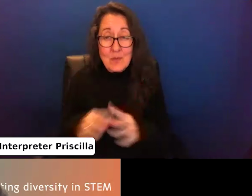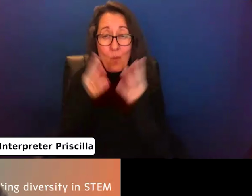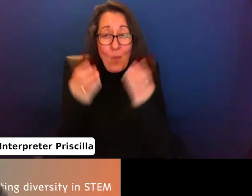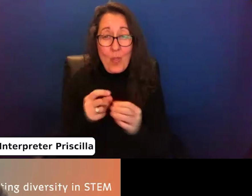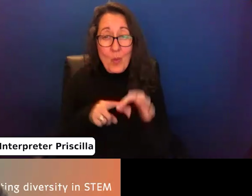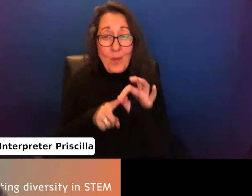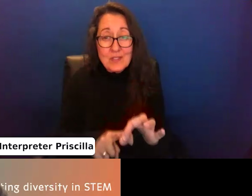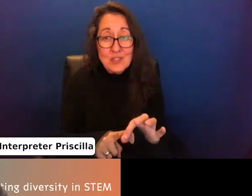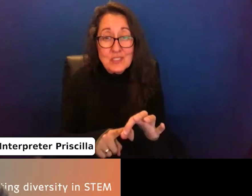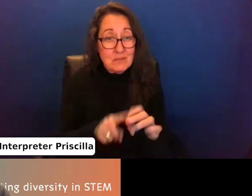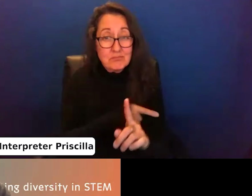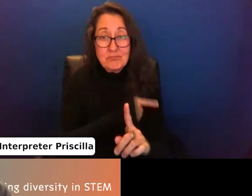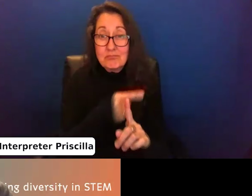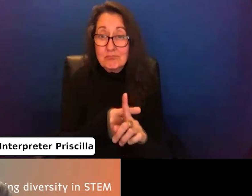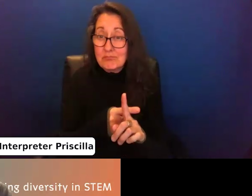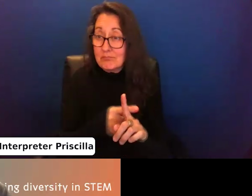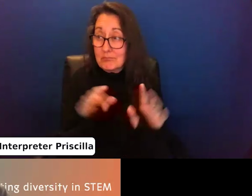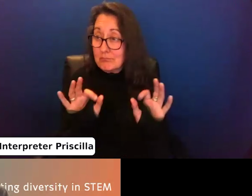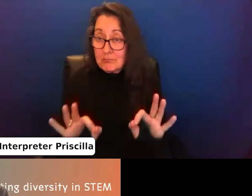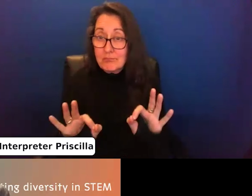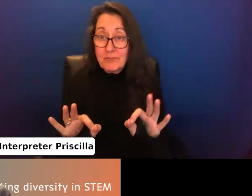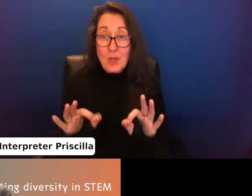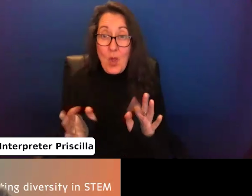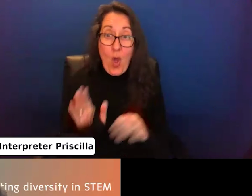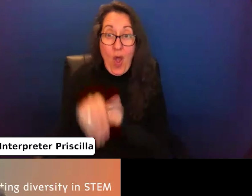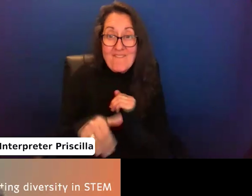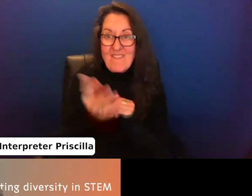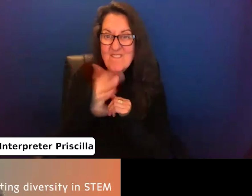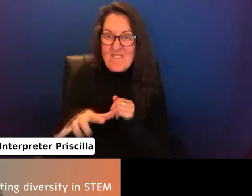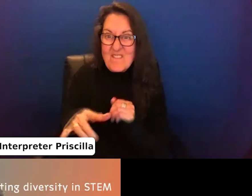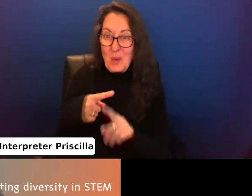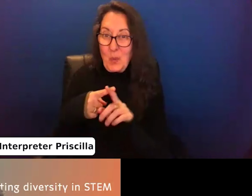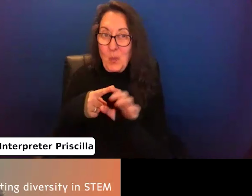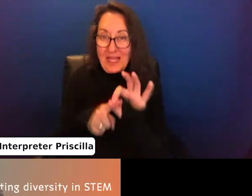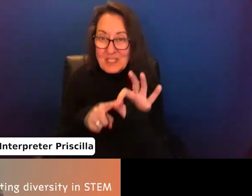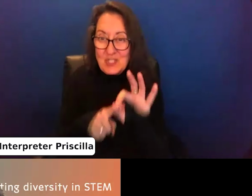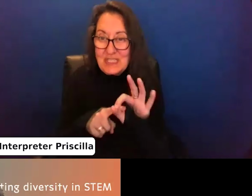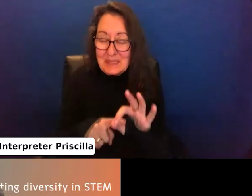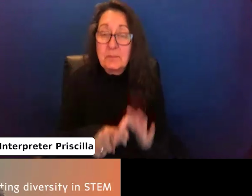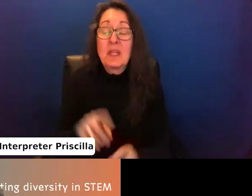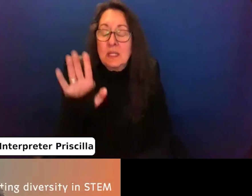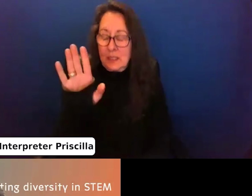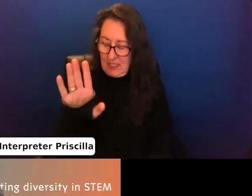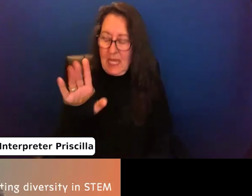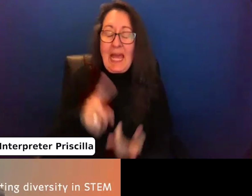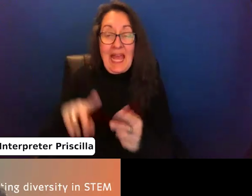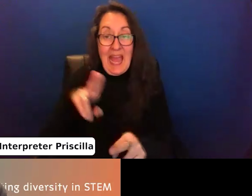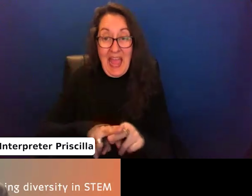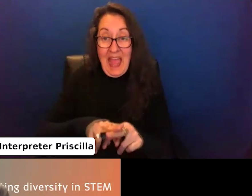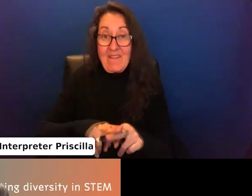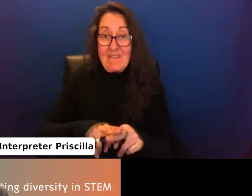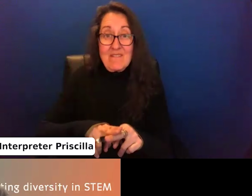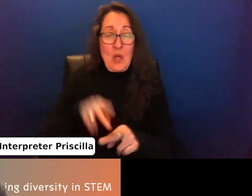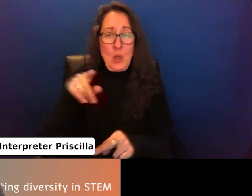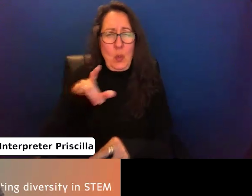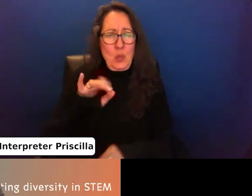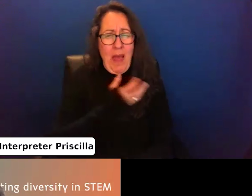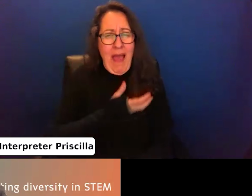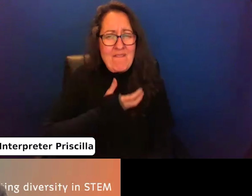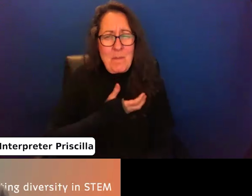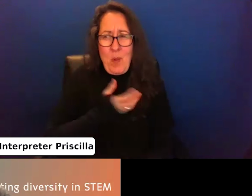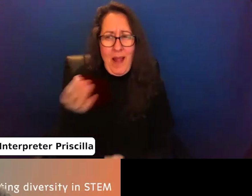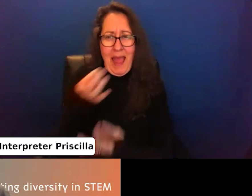stage. 50 plus questions. Now, if we didn't get to your question today, if you weren't comfortable asking, if you